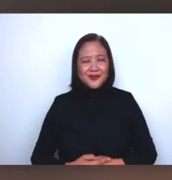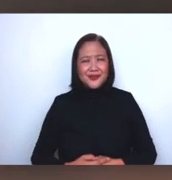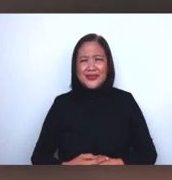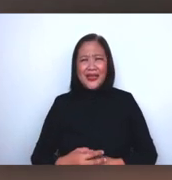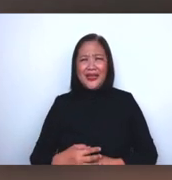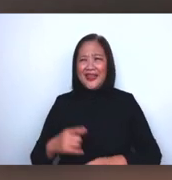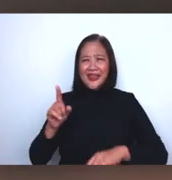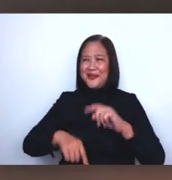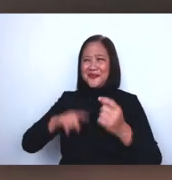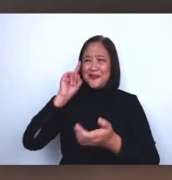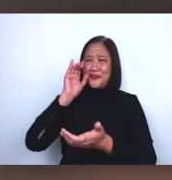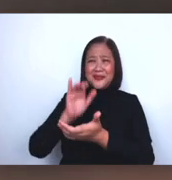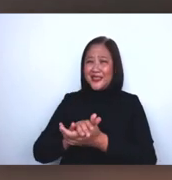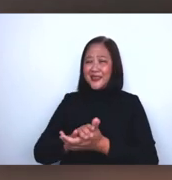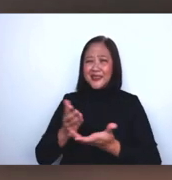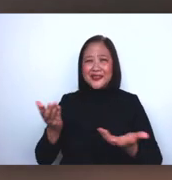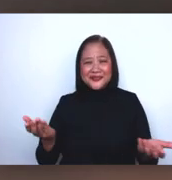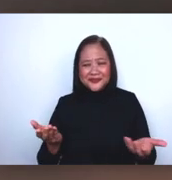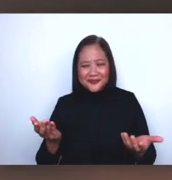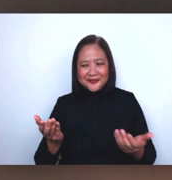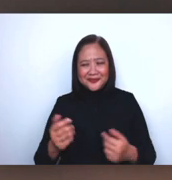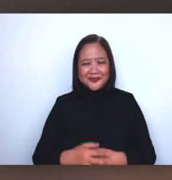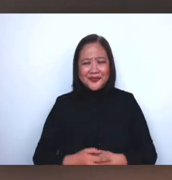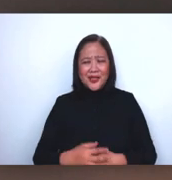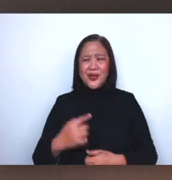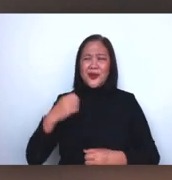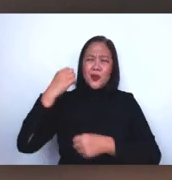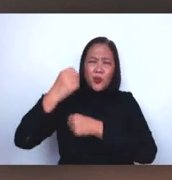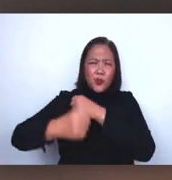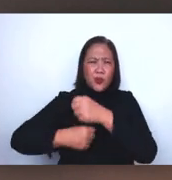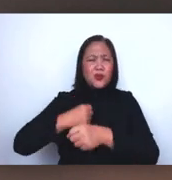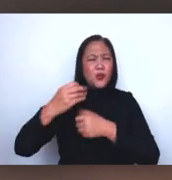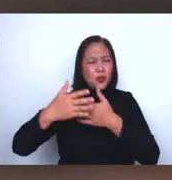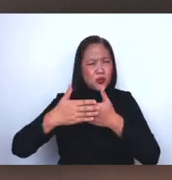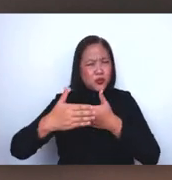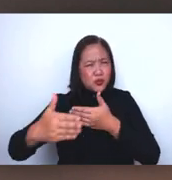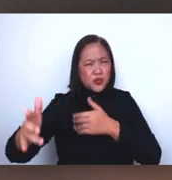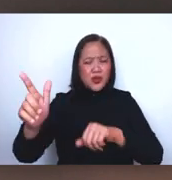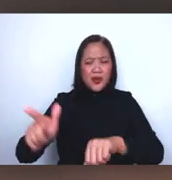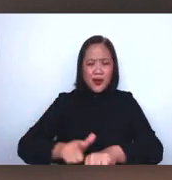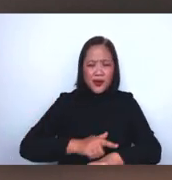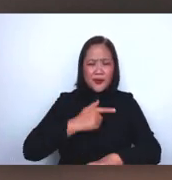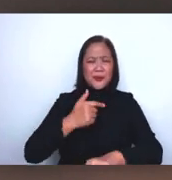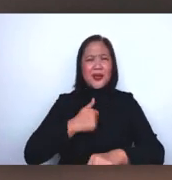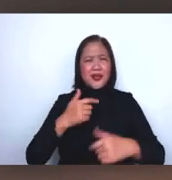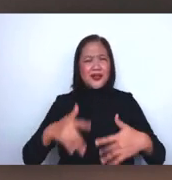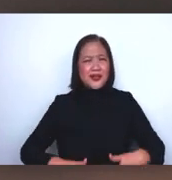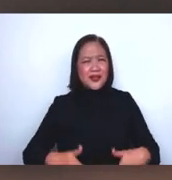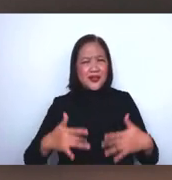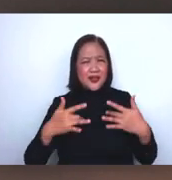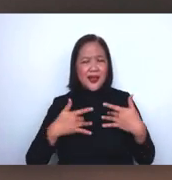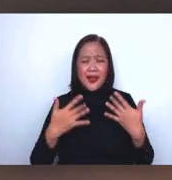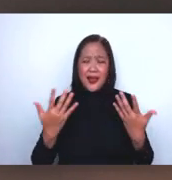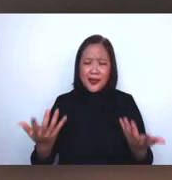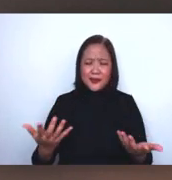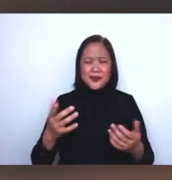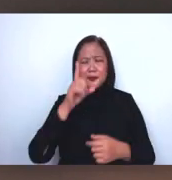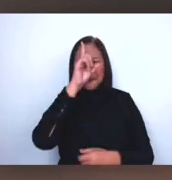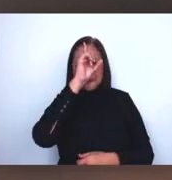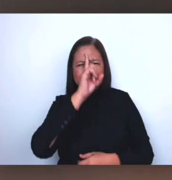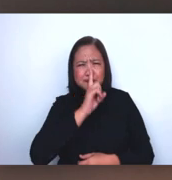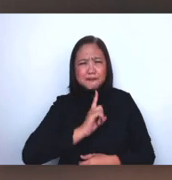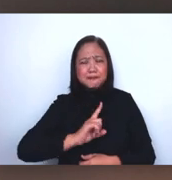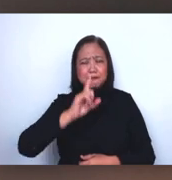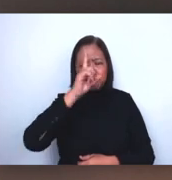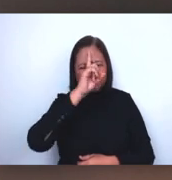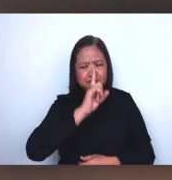I can't believe my eyes. The years were so long. My life has been so lonely.